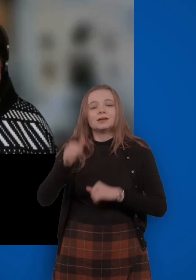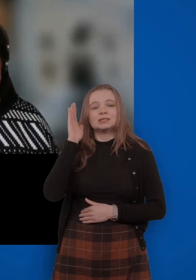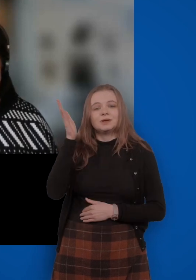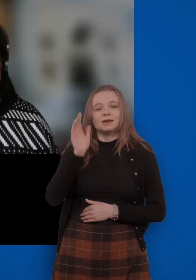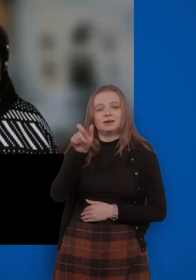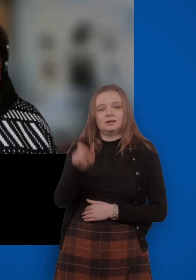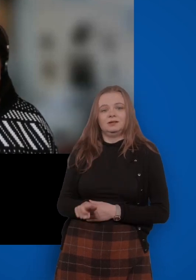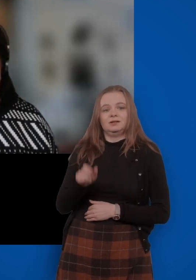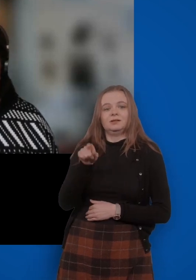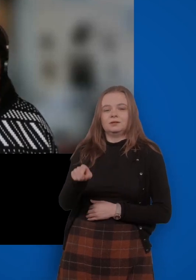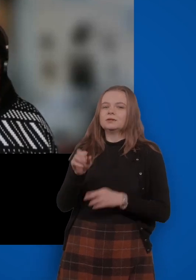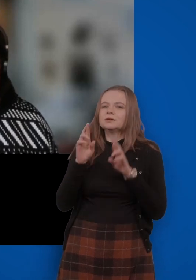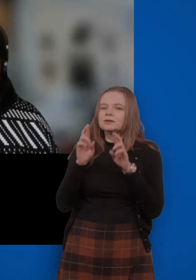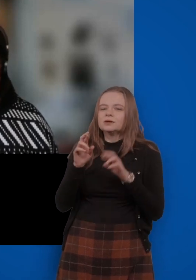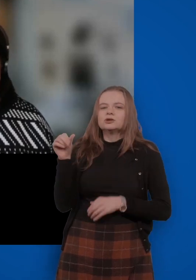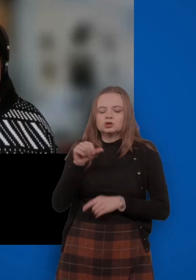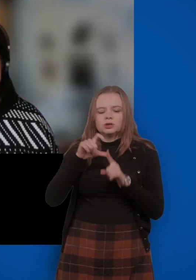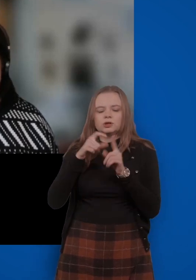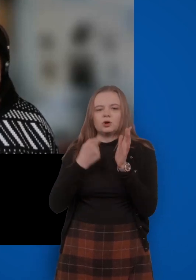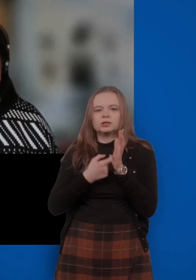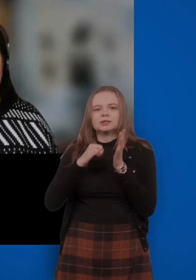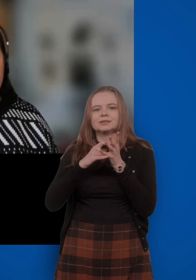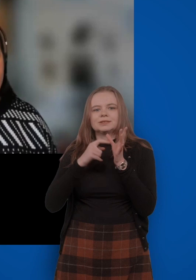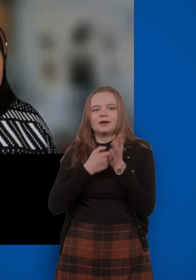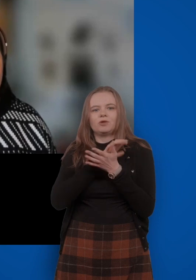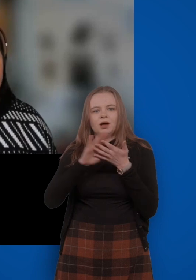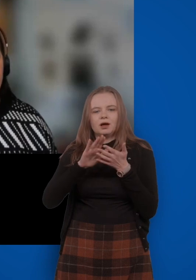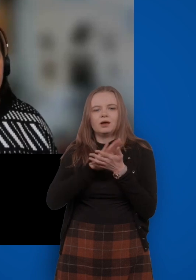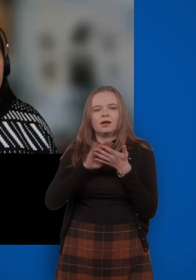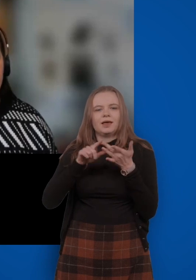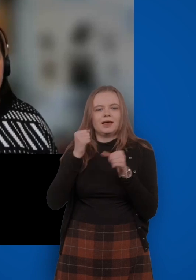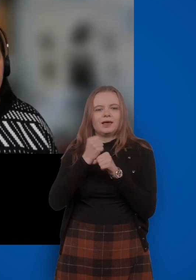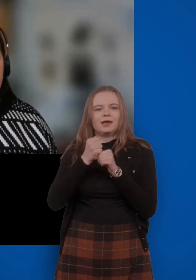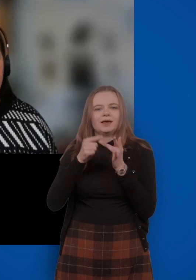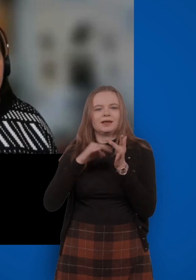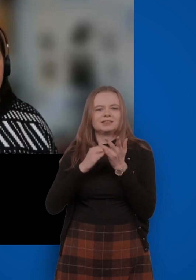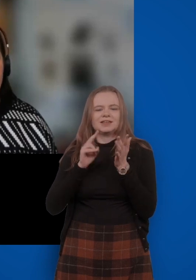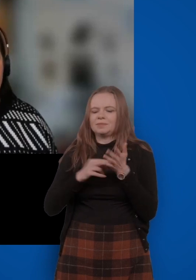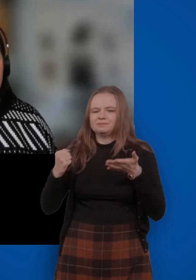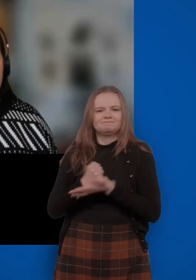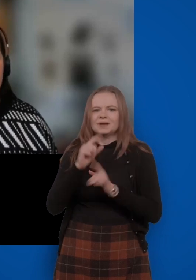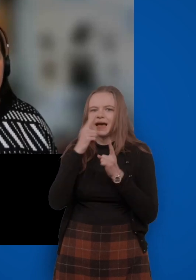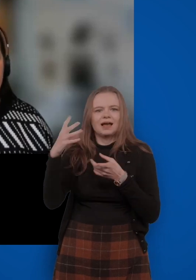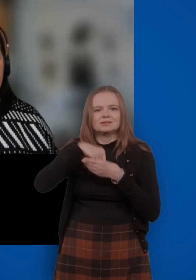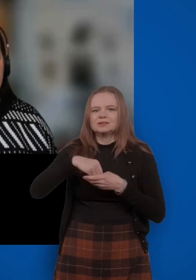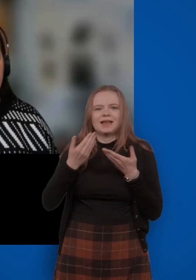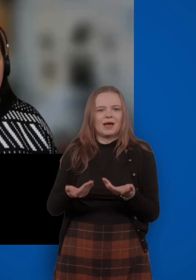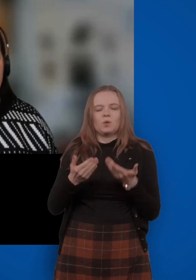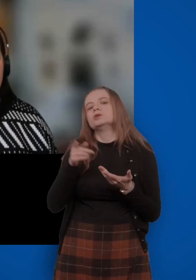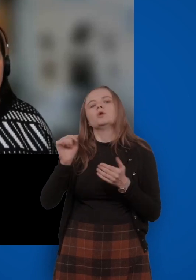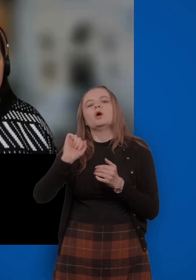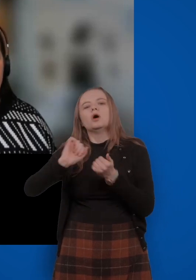was hopefully going to be Dr. Sarah Higginson. However, I don't think that she has been able to make it at the moment. So a